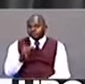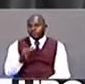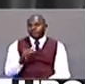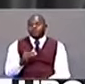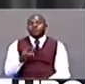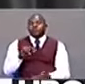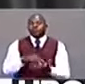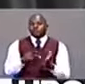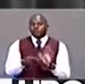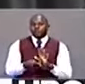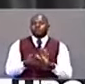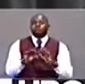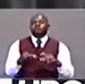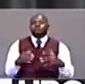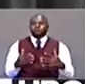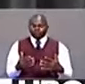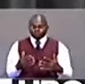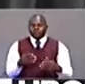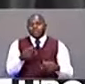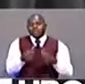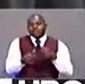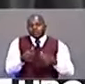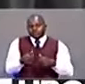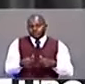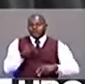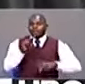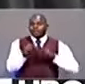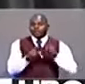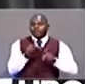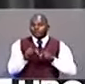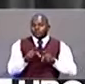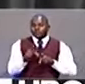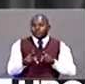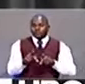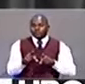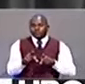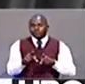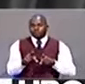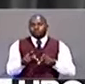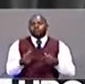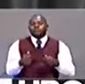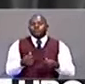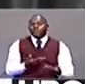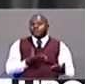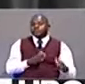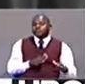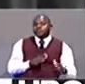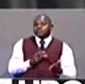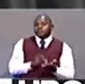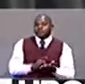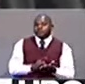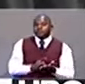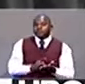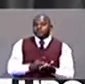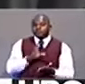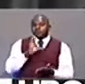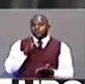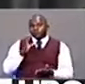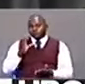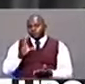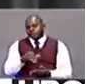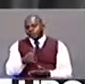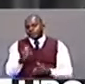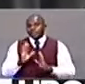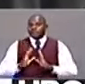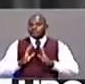of the projects in which we've been participating, which the late initiated with other